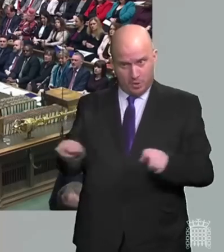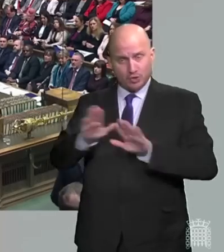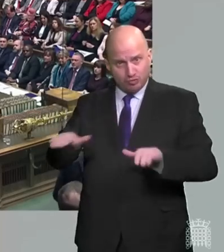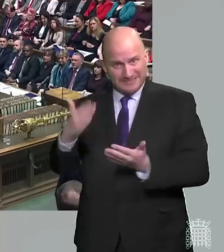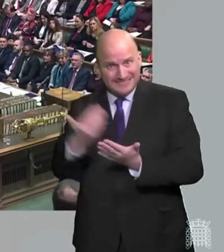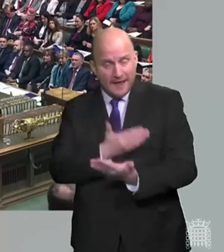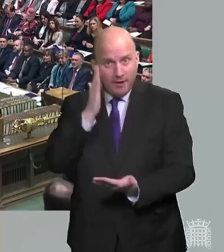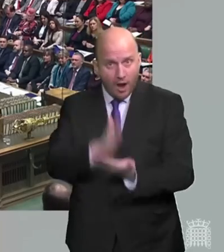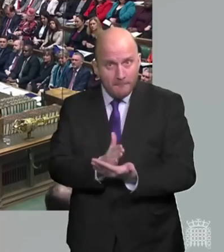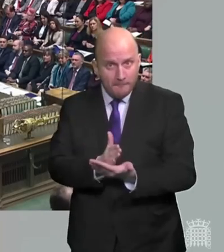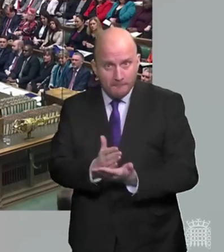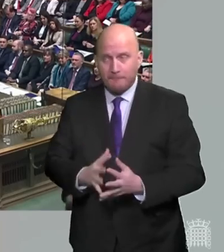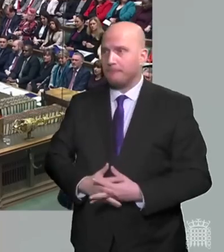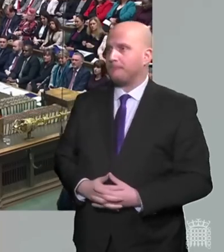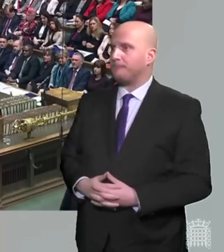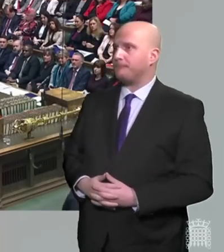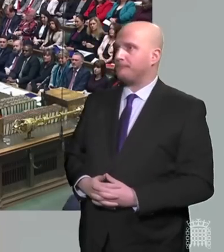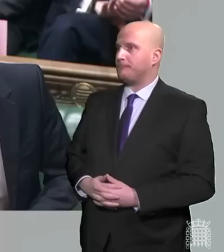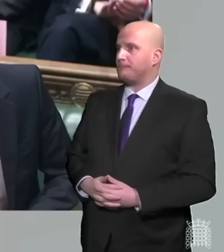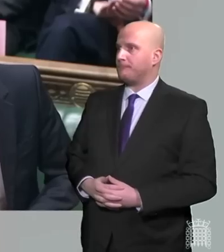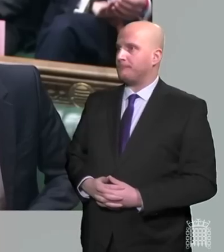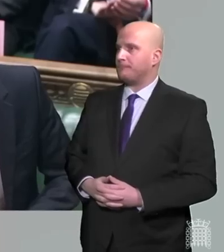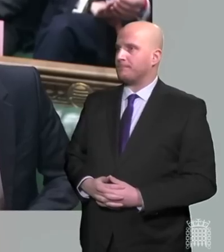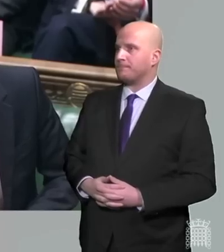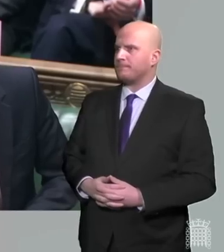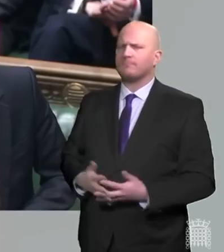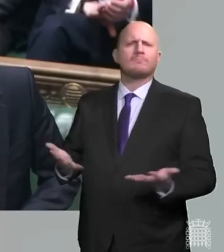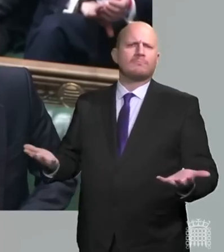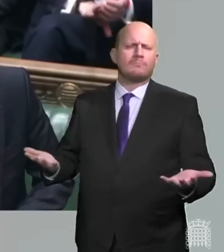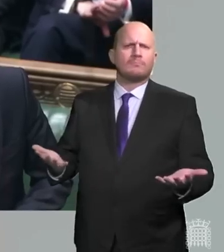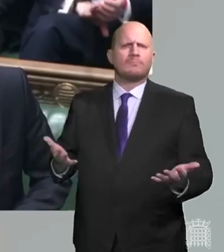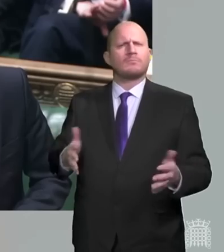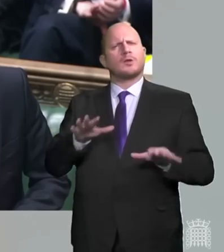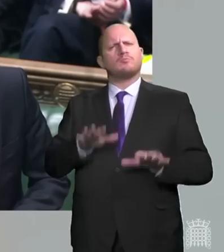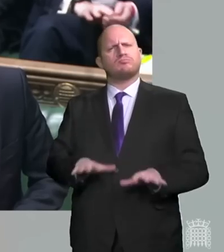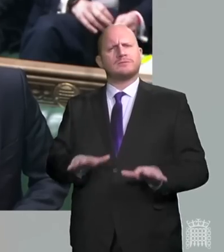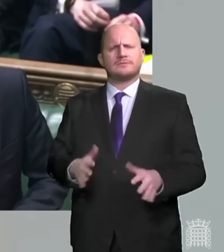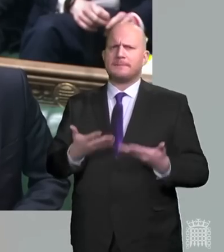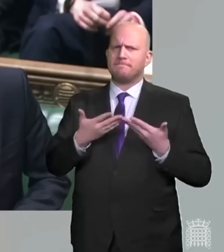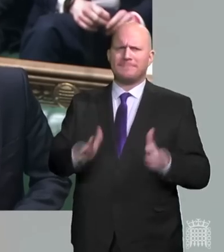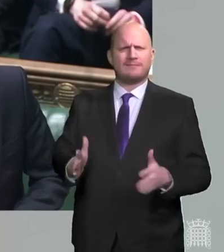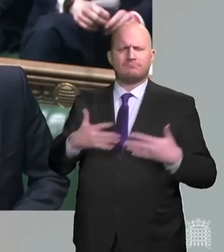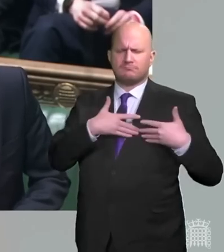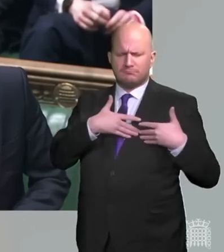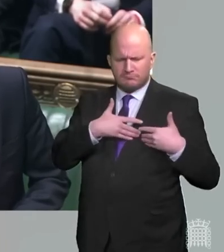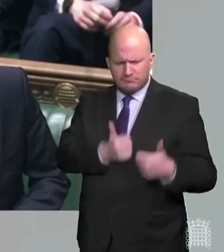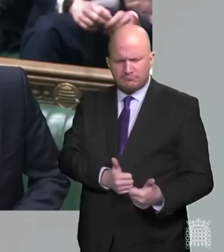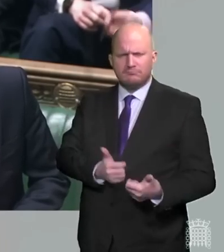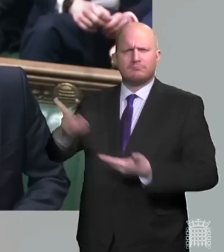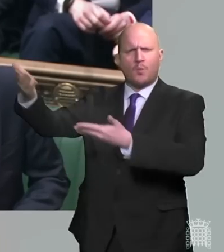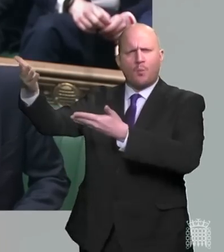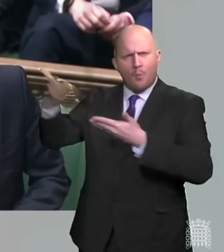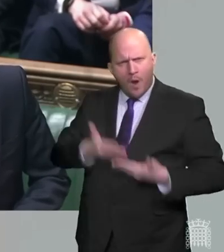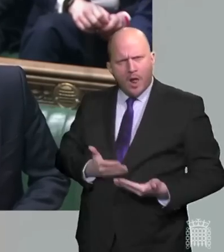Well, Mr. Speaker, the United Kingdom has opened up its hearts and homes to hundreds of thousands of people over the last